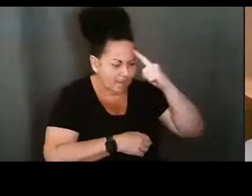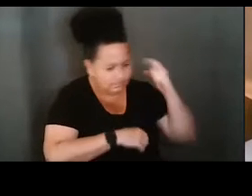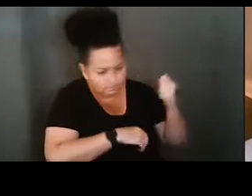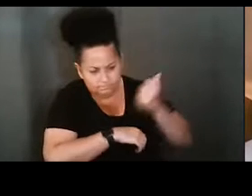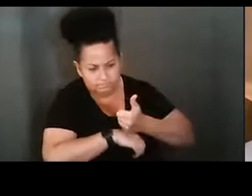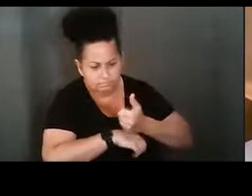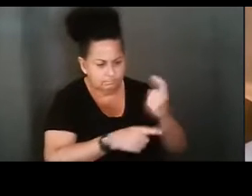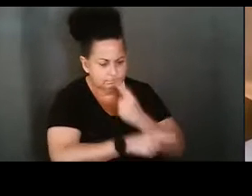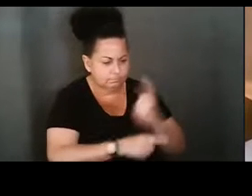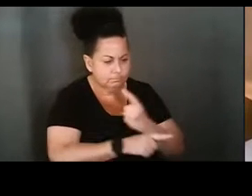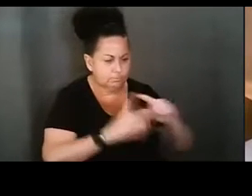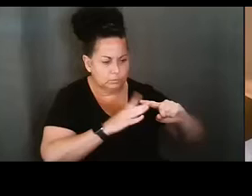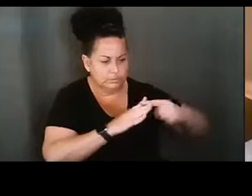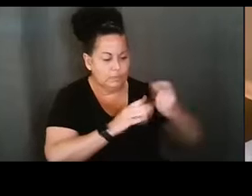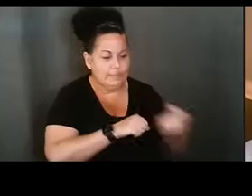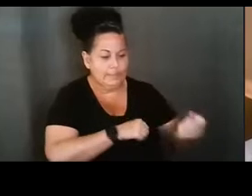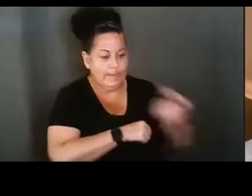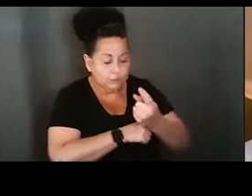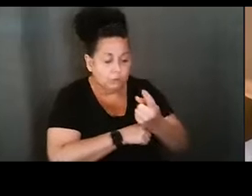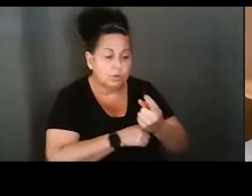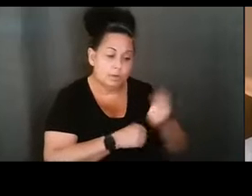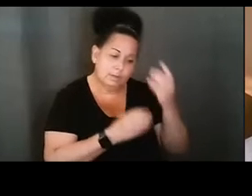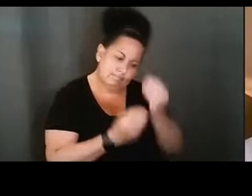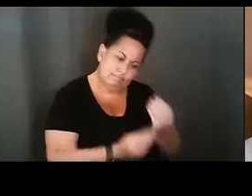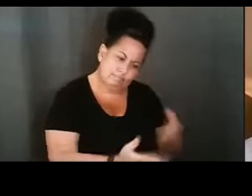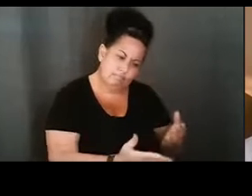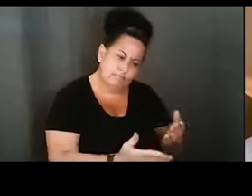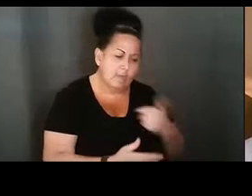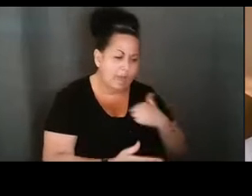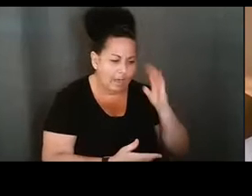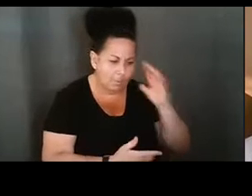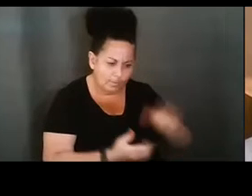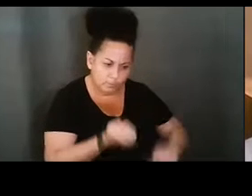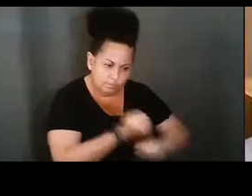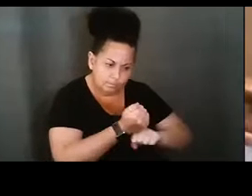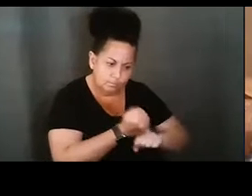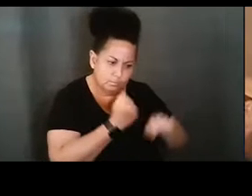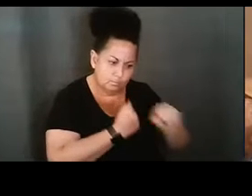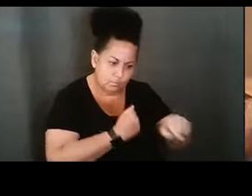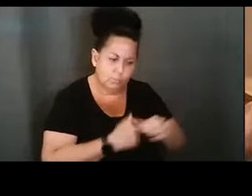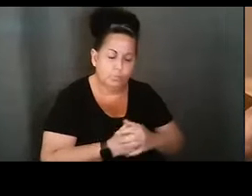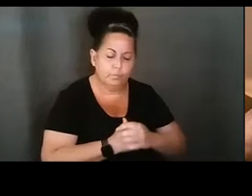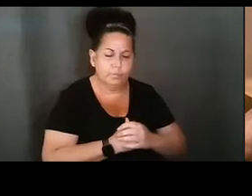into next year. But more importantly, let them know that I will be there with you through this process.